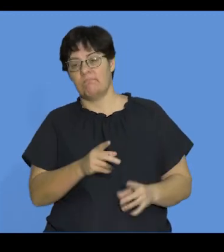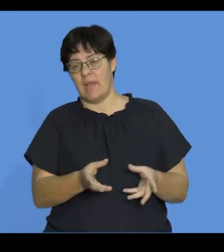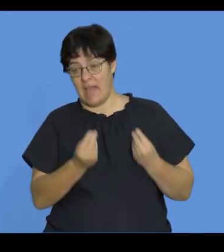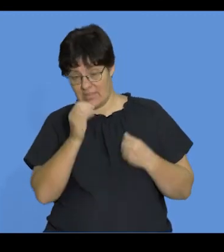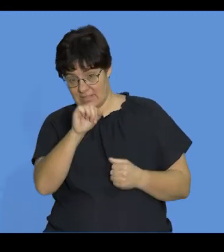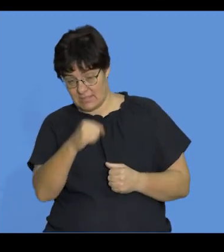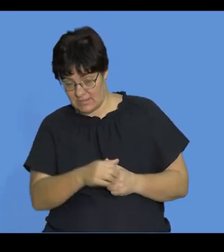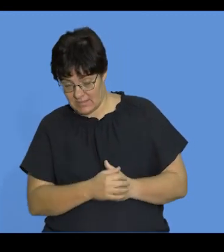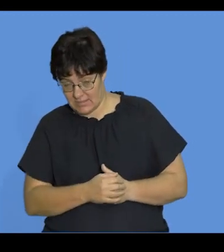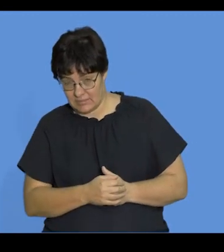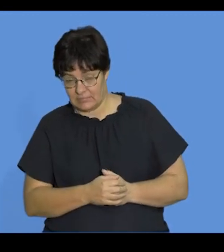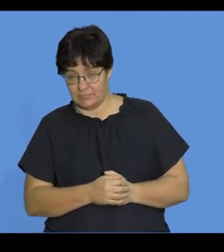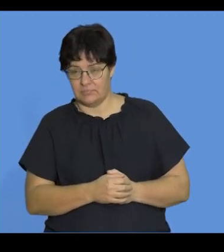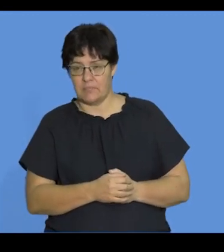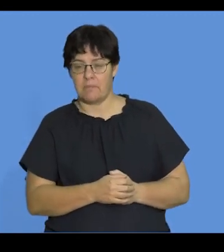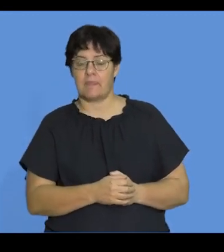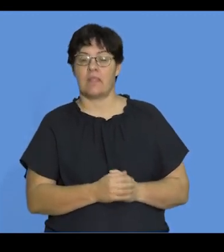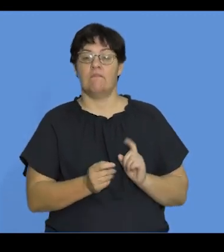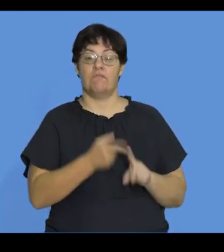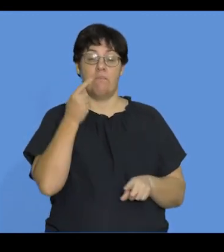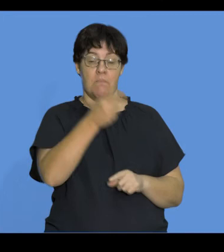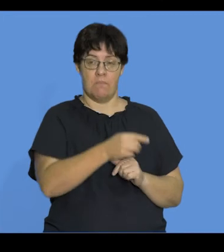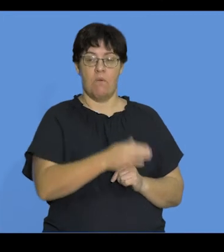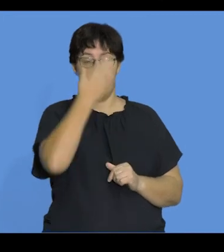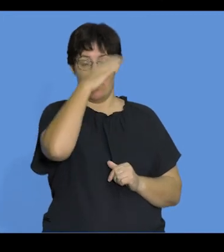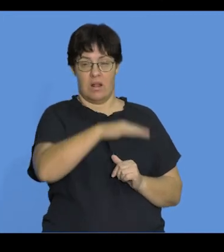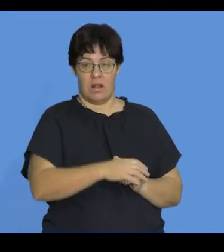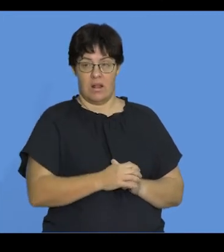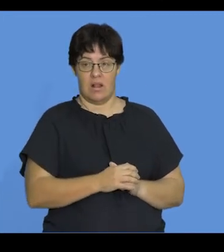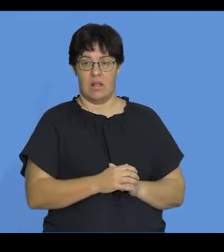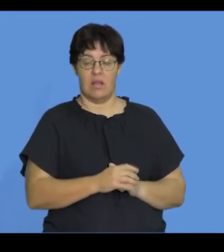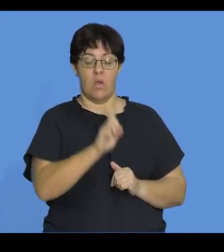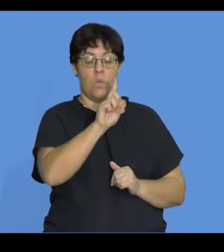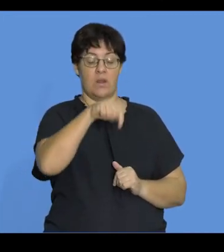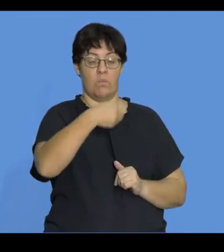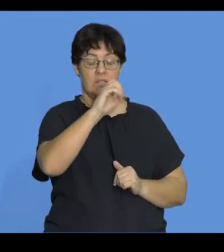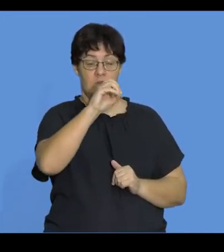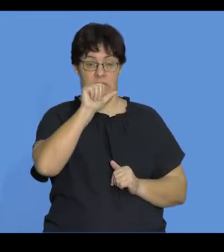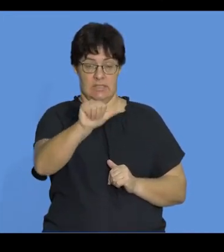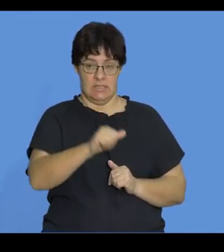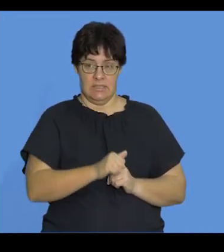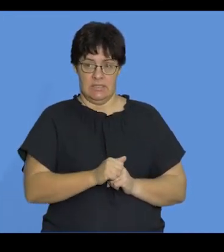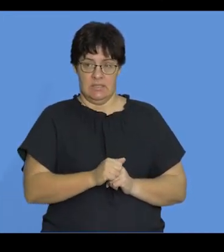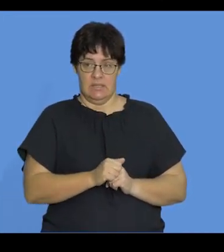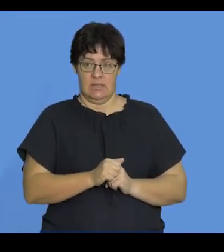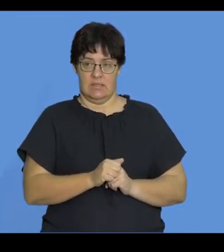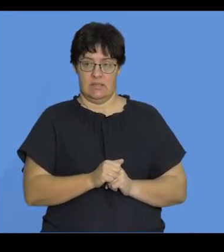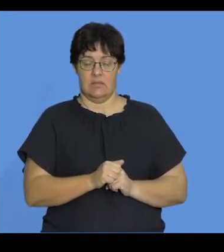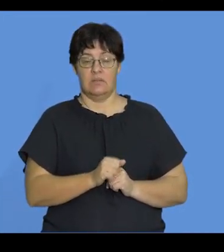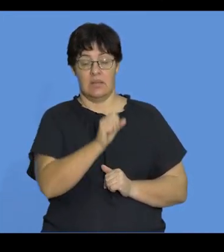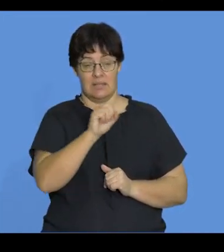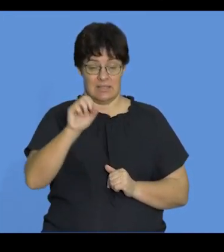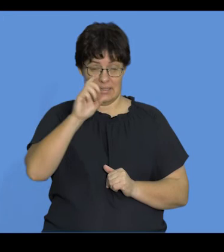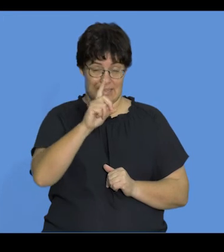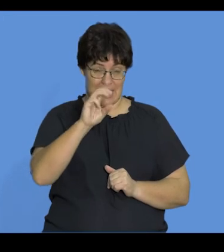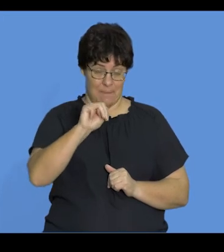calcium carbonate, right? Okay, so from this, we know that there's 1.06 that's